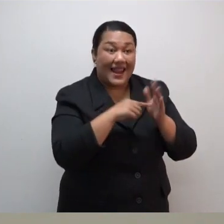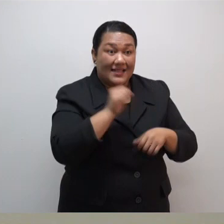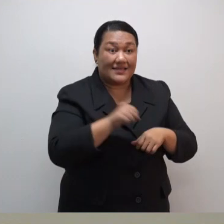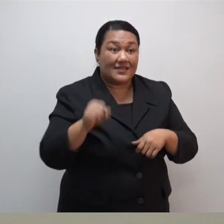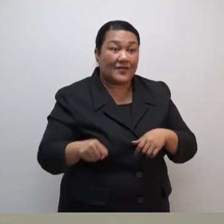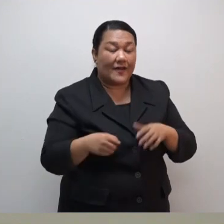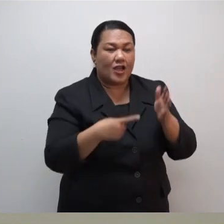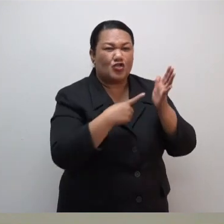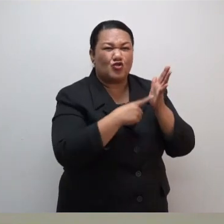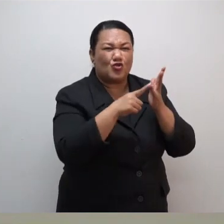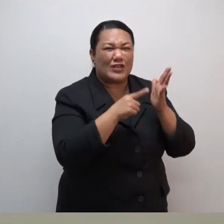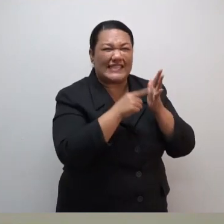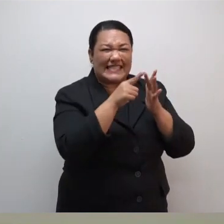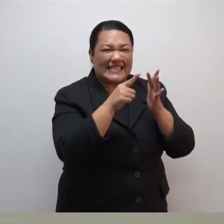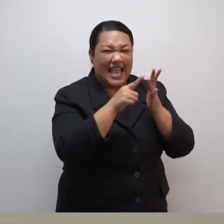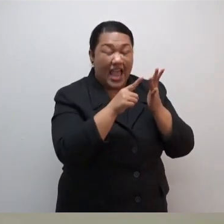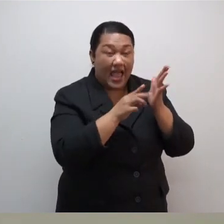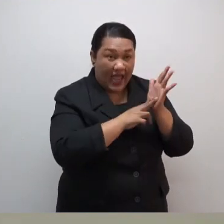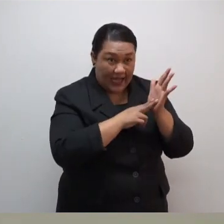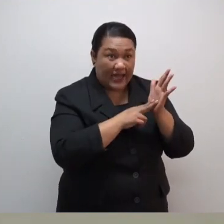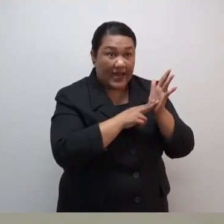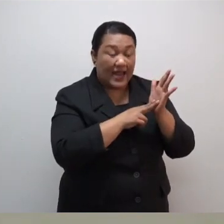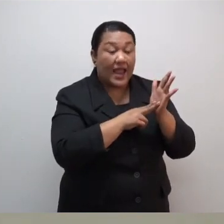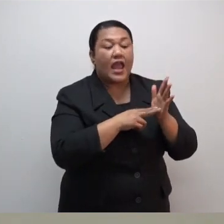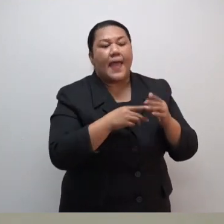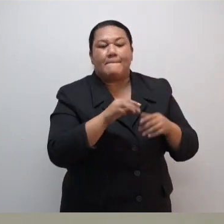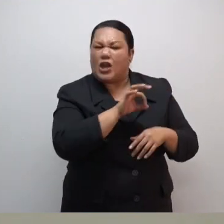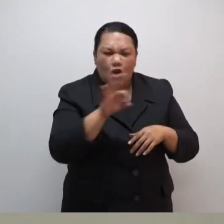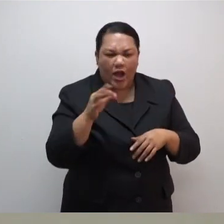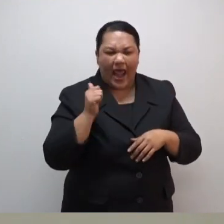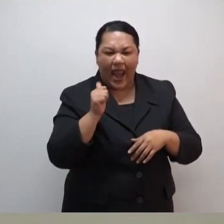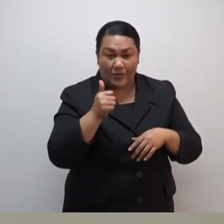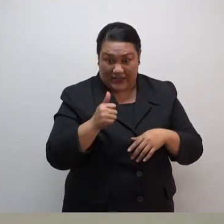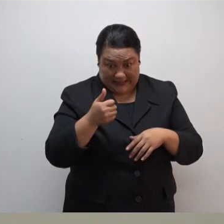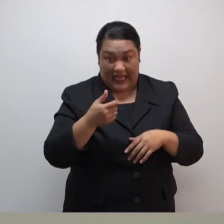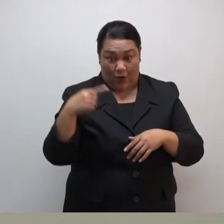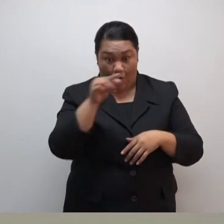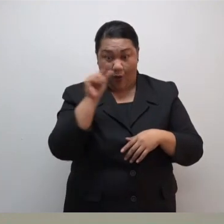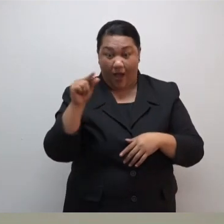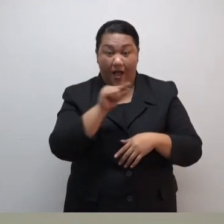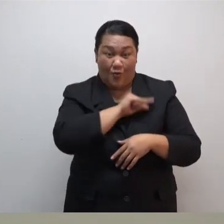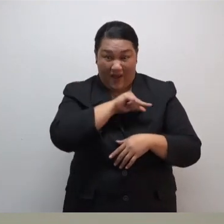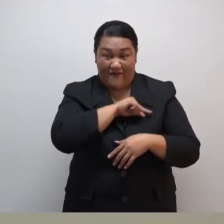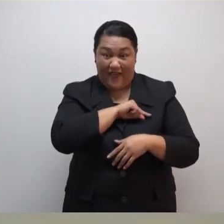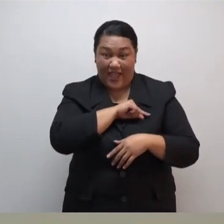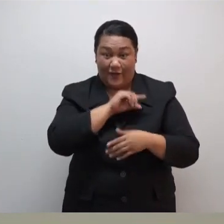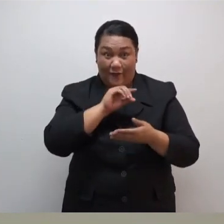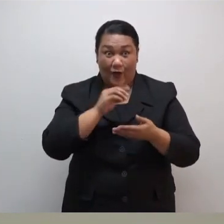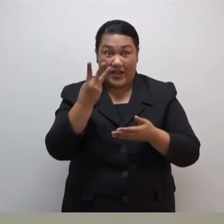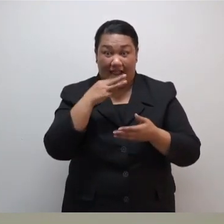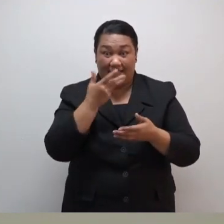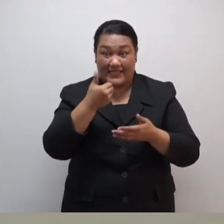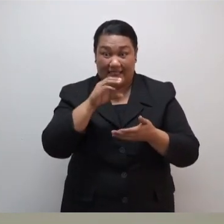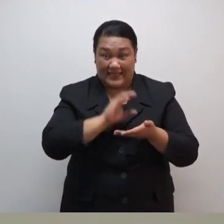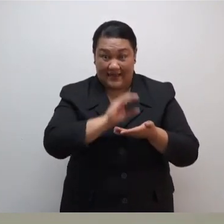fees under Yes. TELs but not allowance, do they qualify for the $360 assistance? Yeah, the team has been dealing with it. Those people who are on